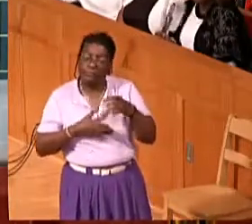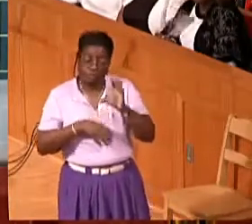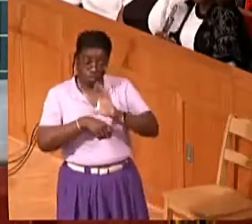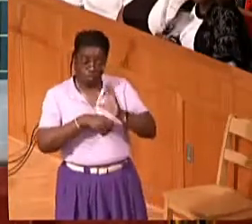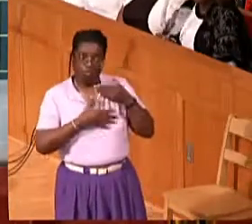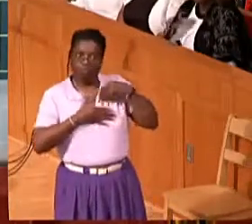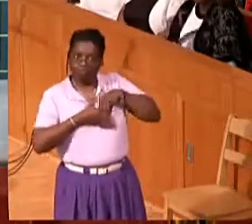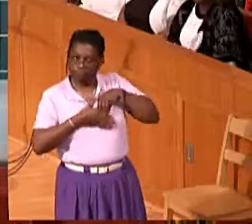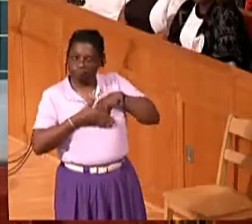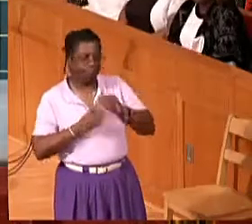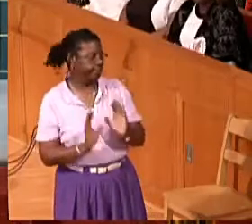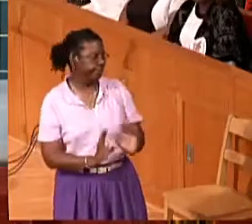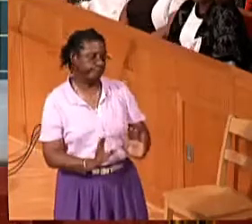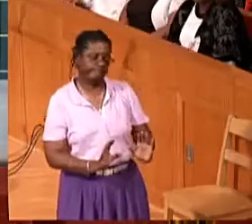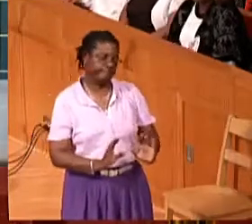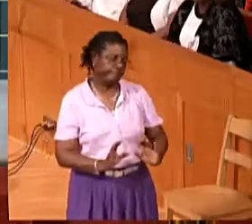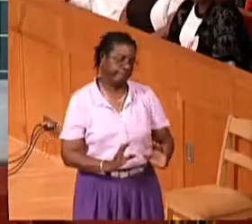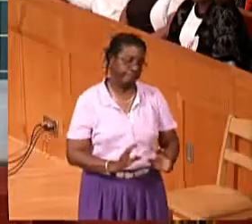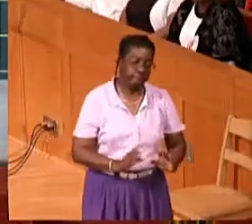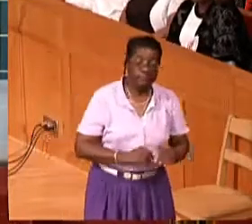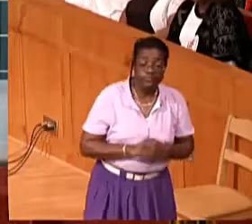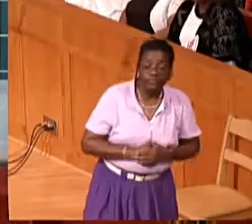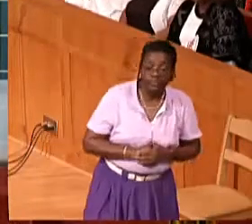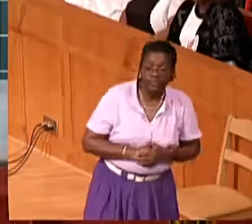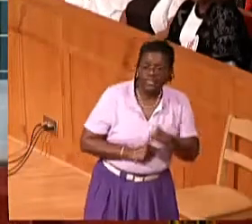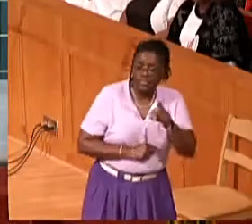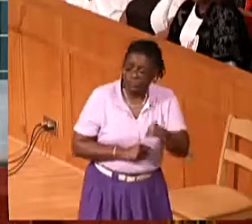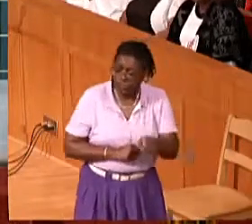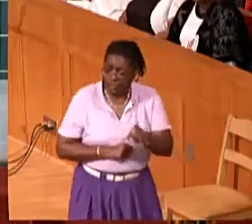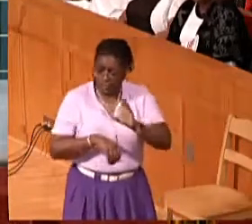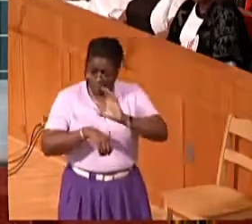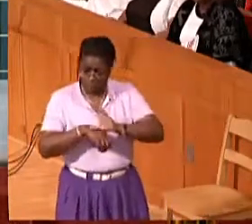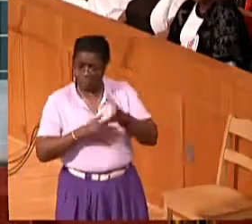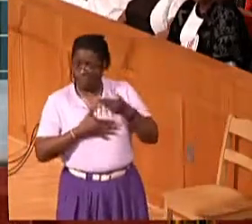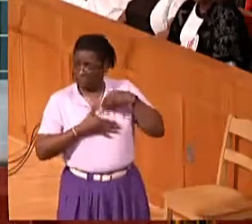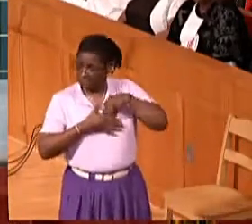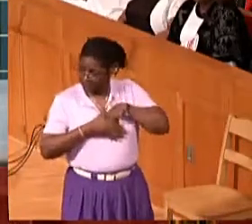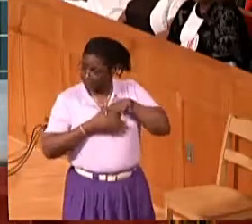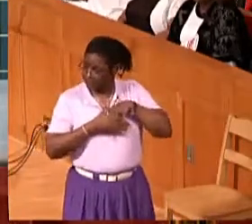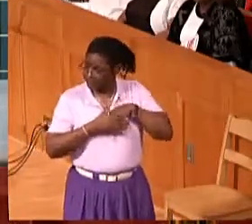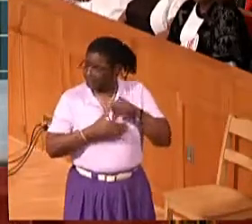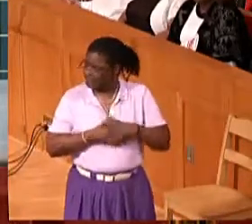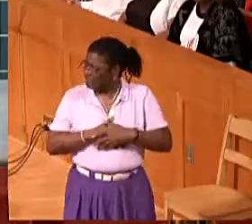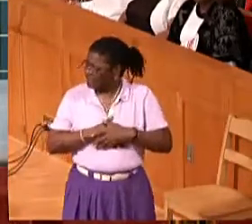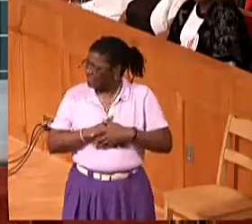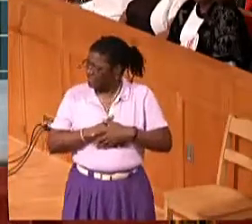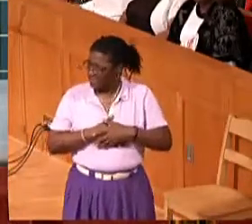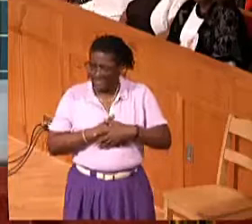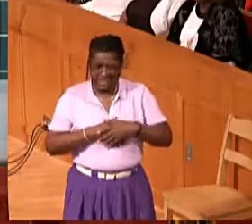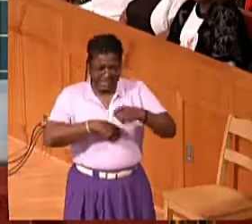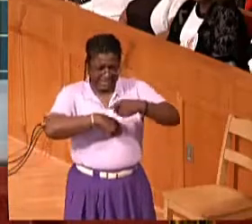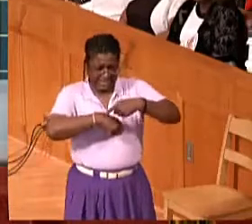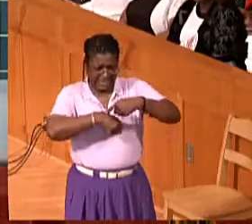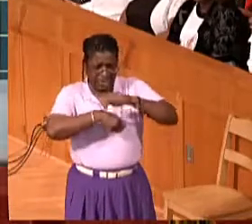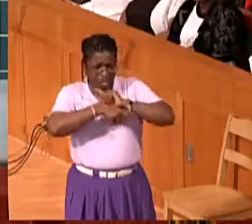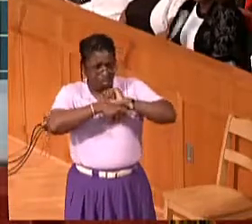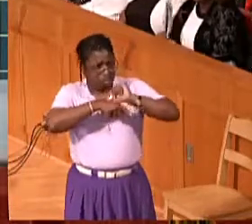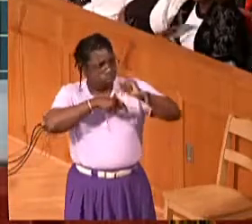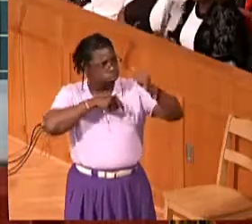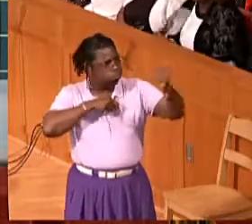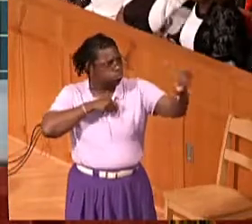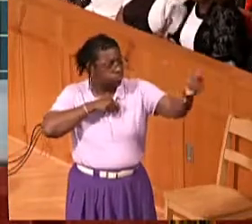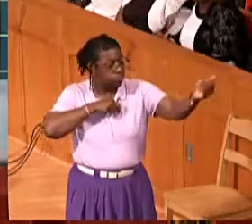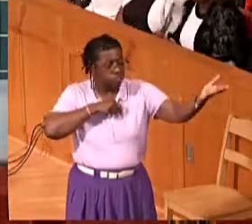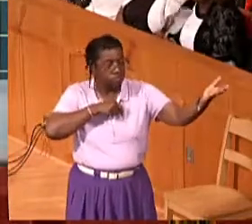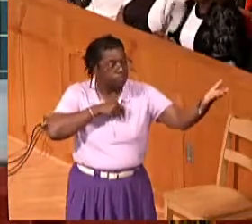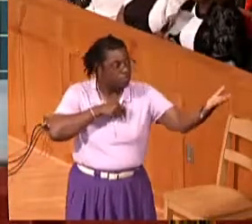You need to get some church in you. Where does time go? I'm going to put this up here, Pastor,